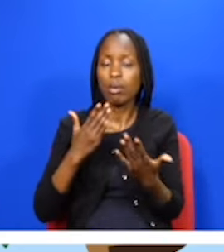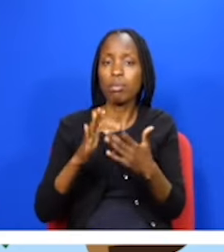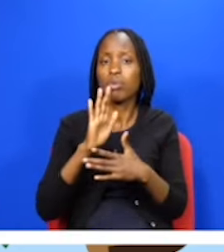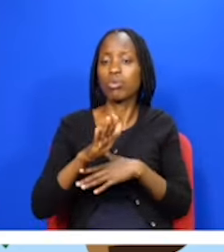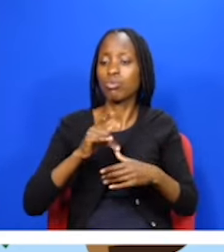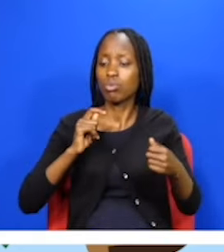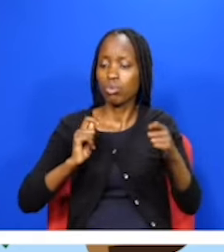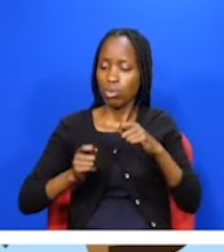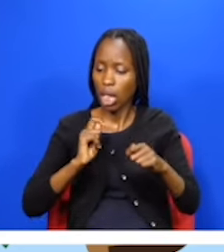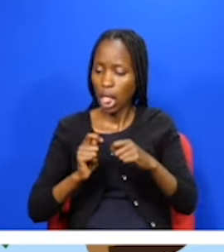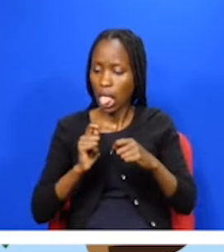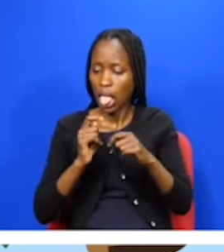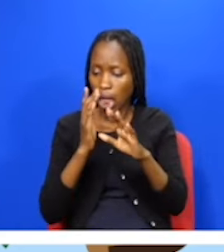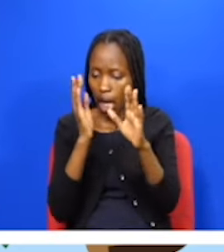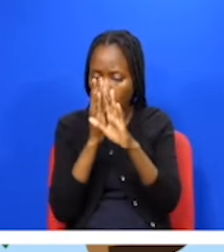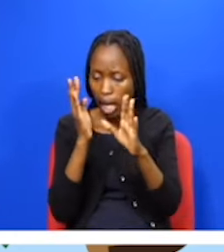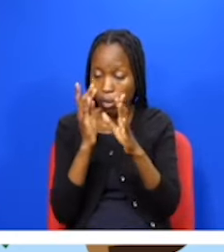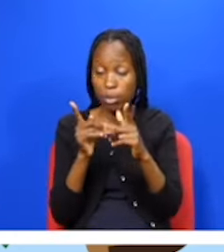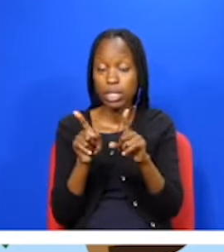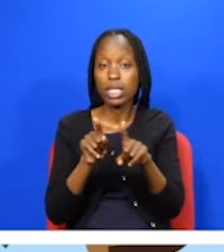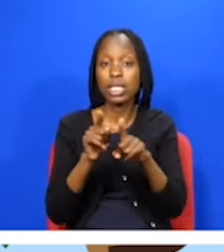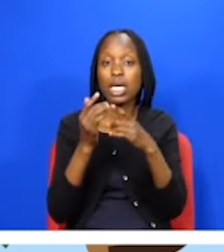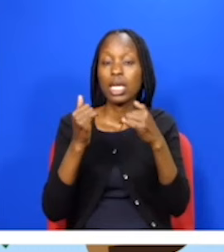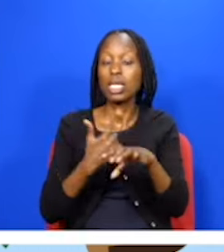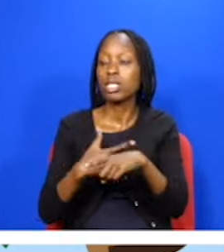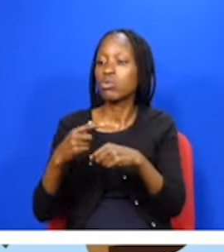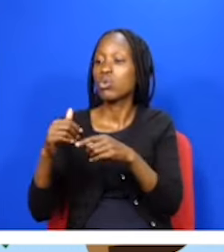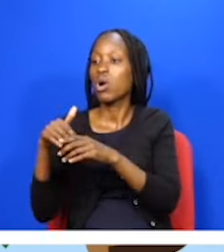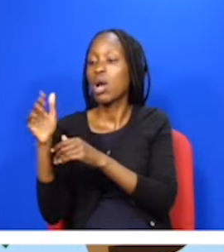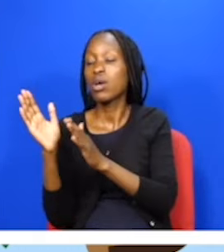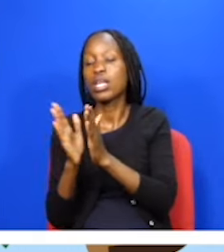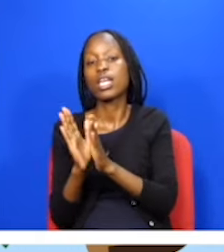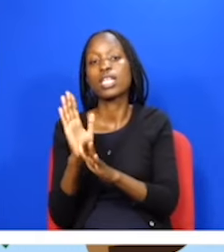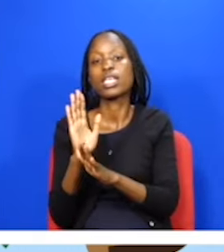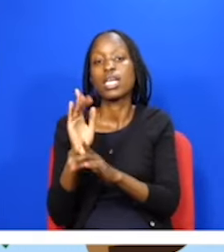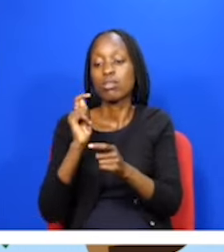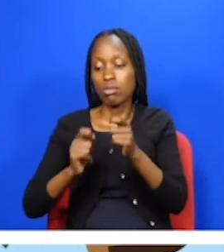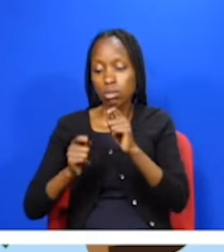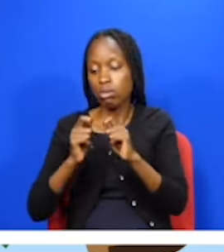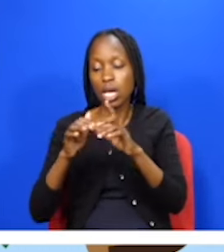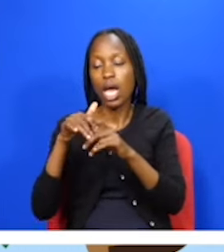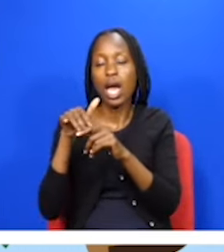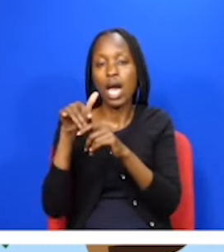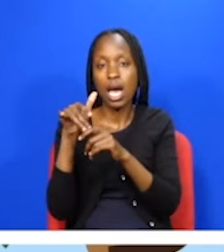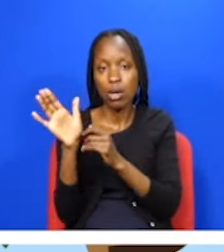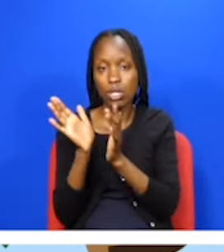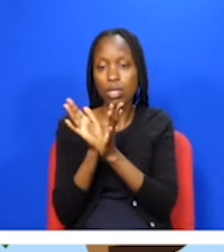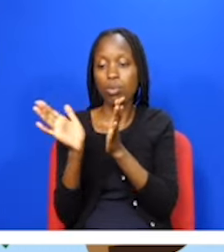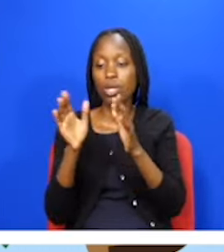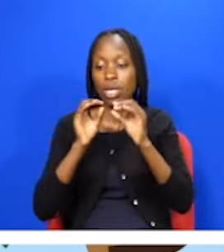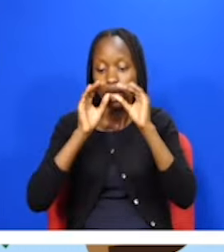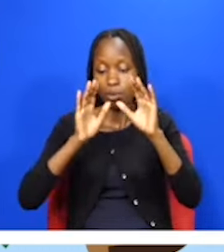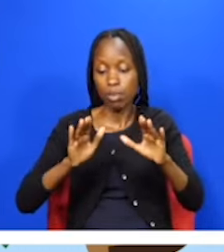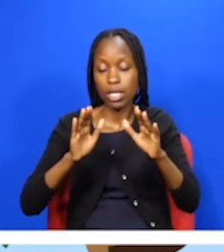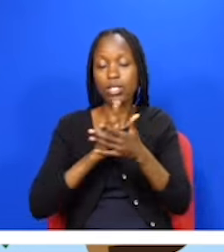your bedroom. Now it's the time to go out and sing those songs, play those music instruments to your